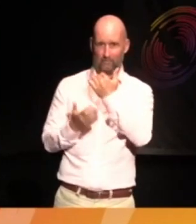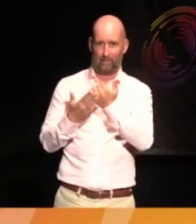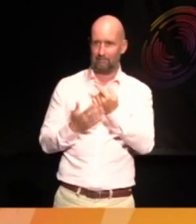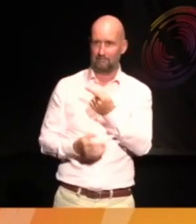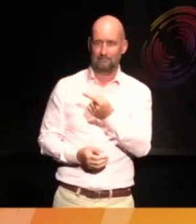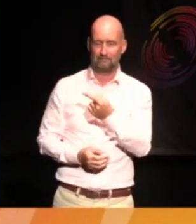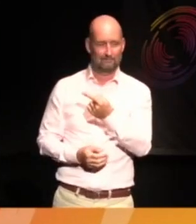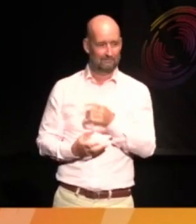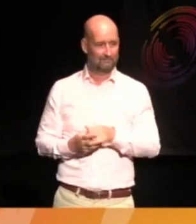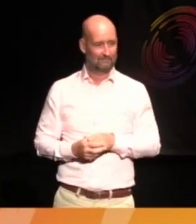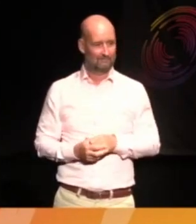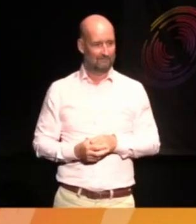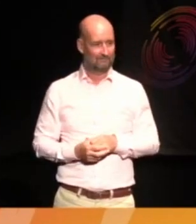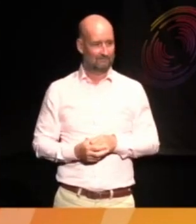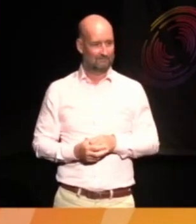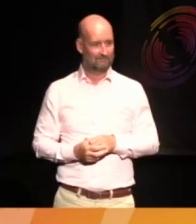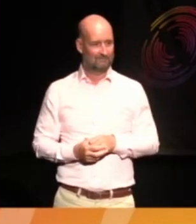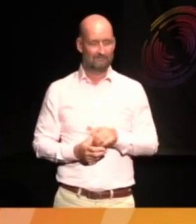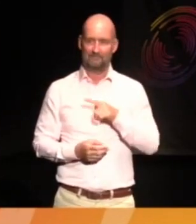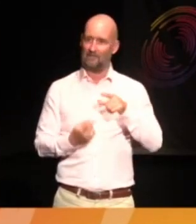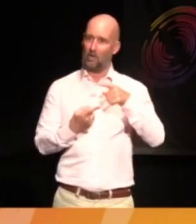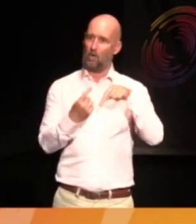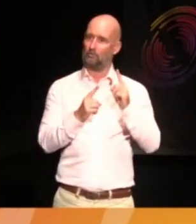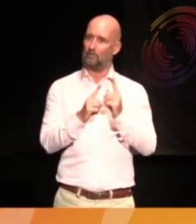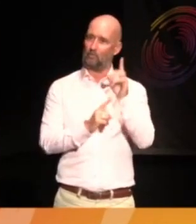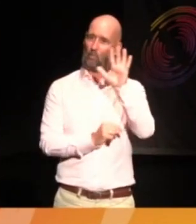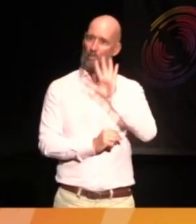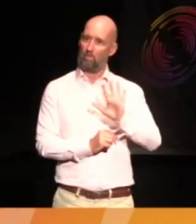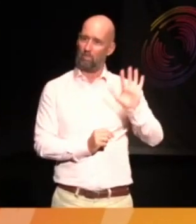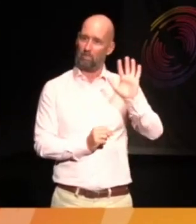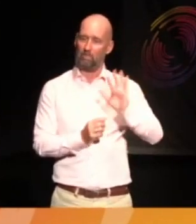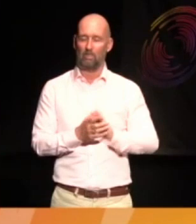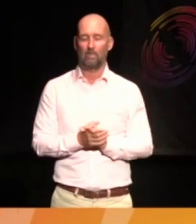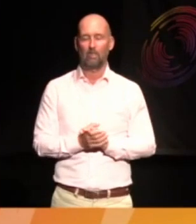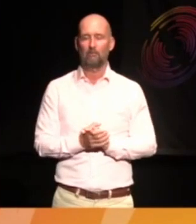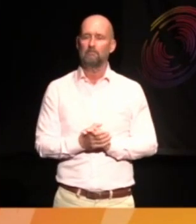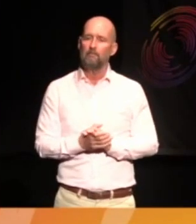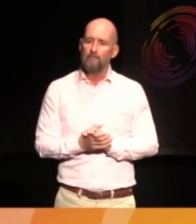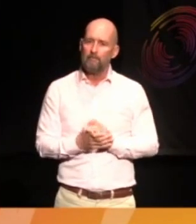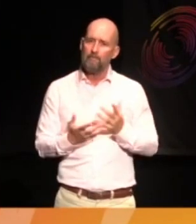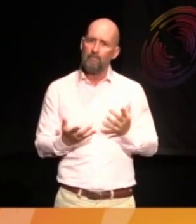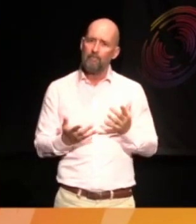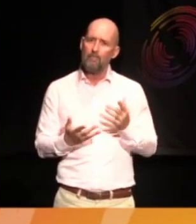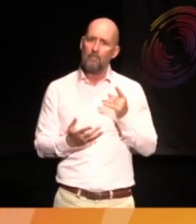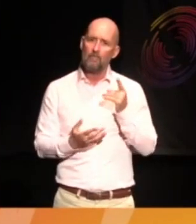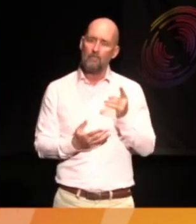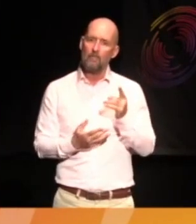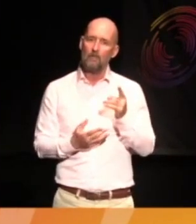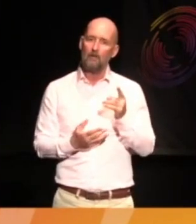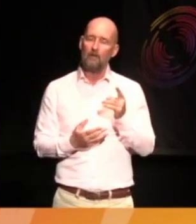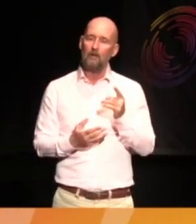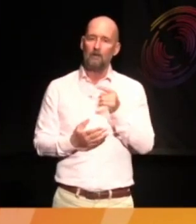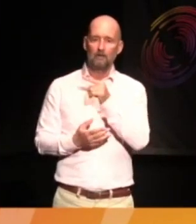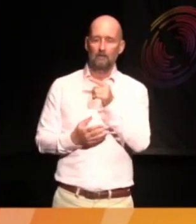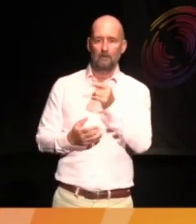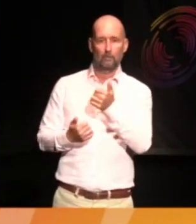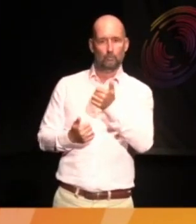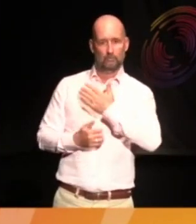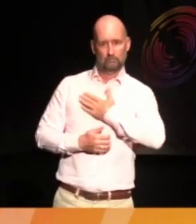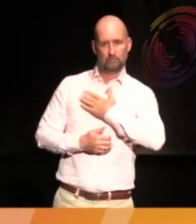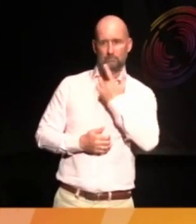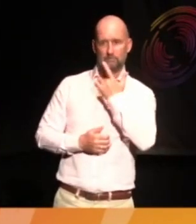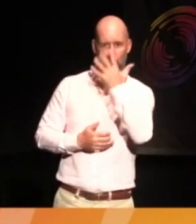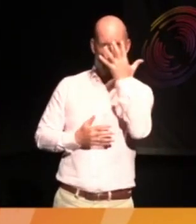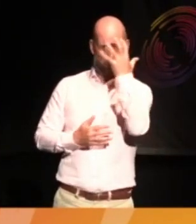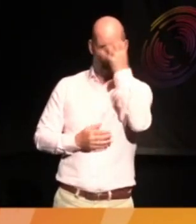Like I said, they're not for us. But if what would you ask a decent government to do to